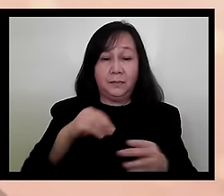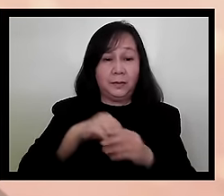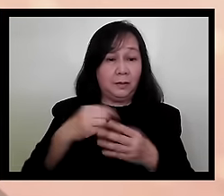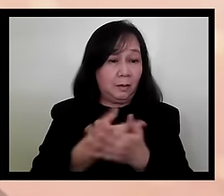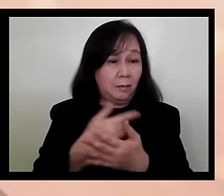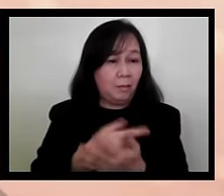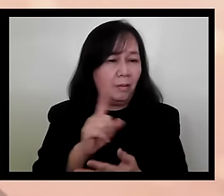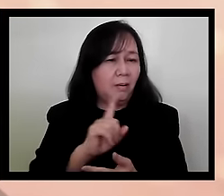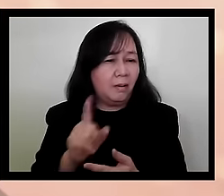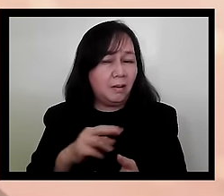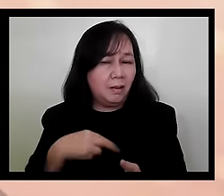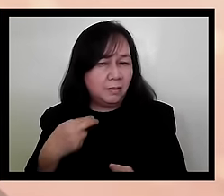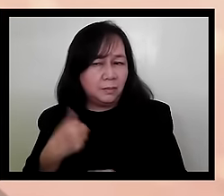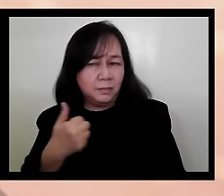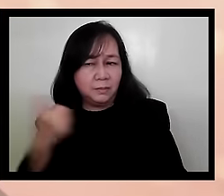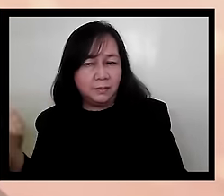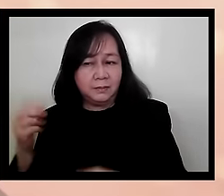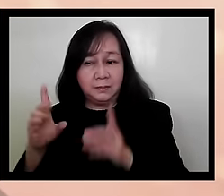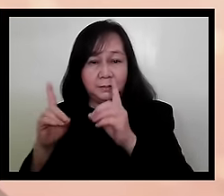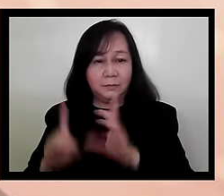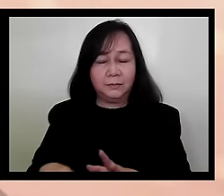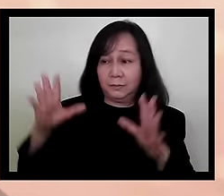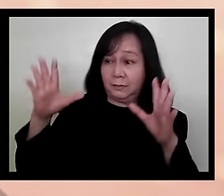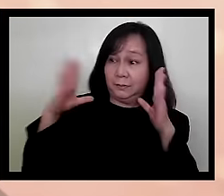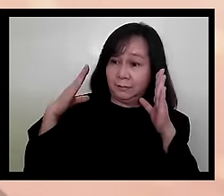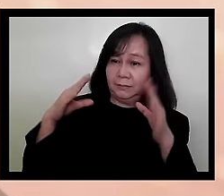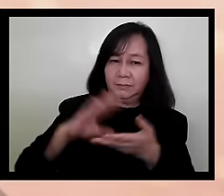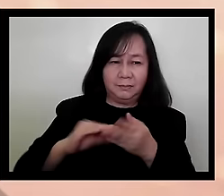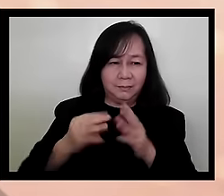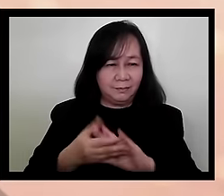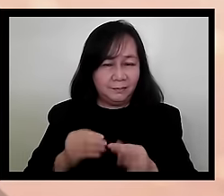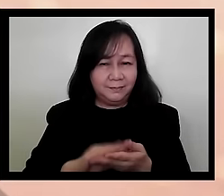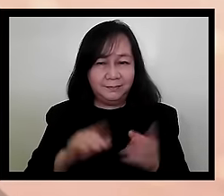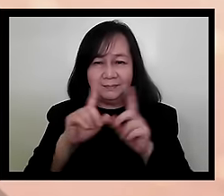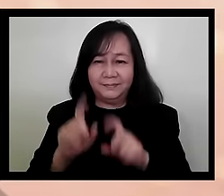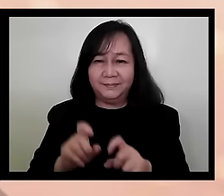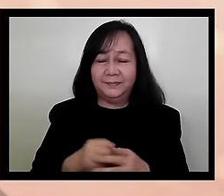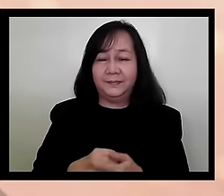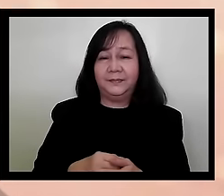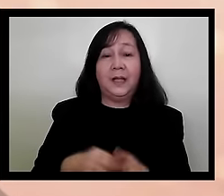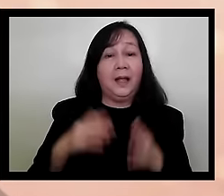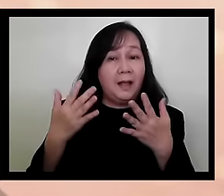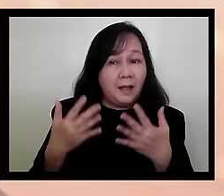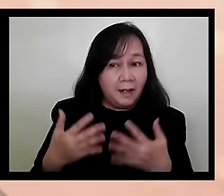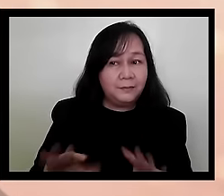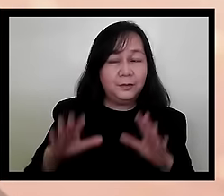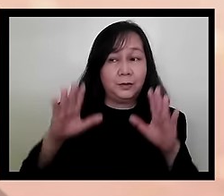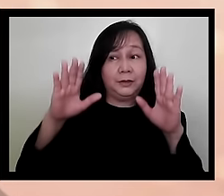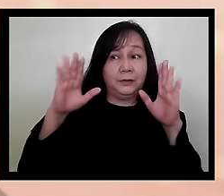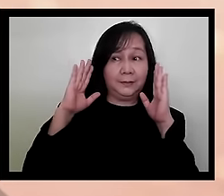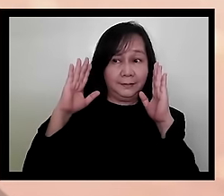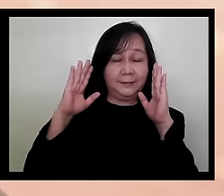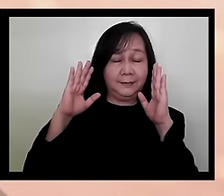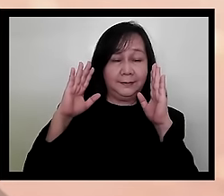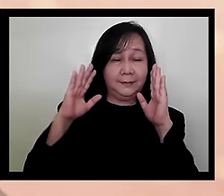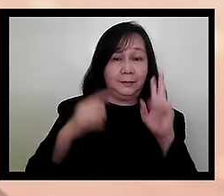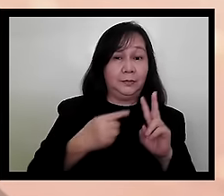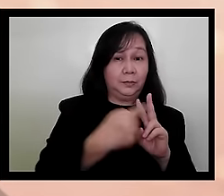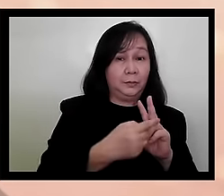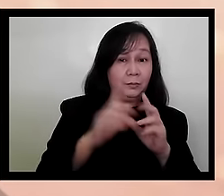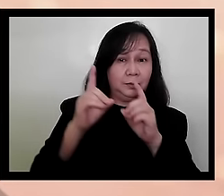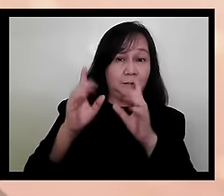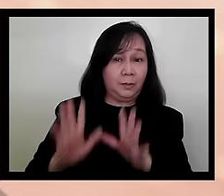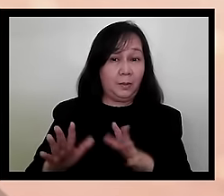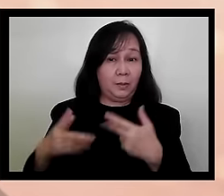reaction of the other disciples and after hearing this